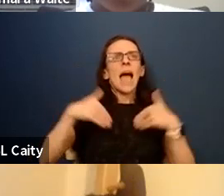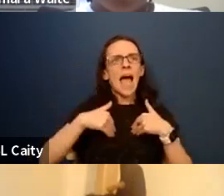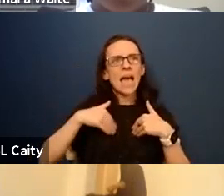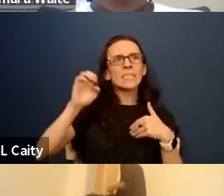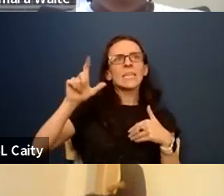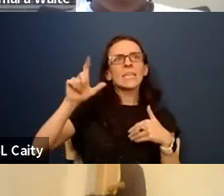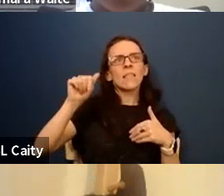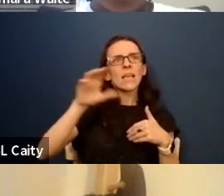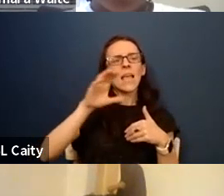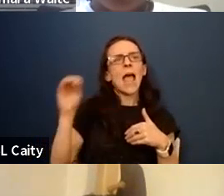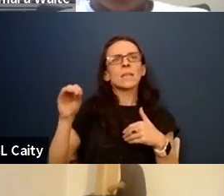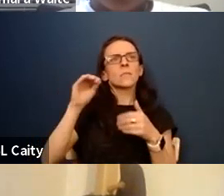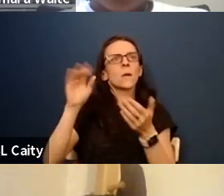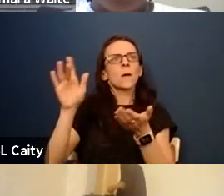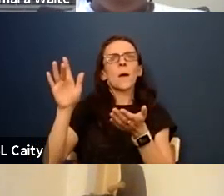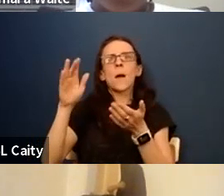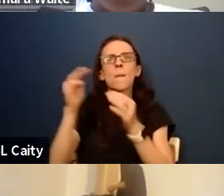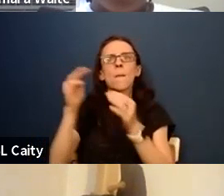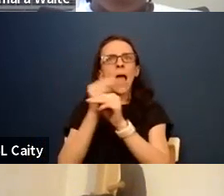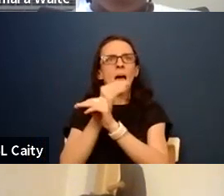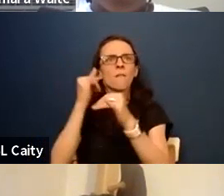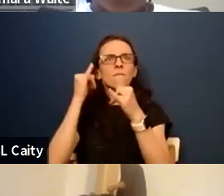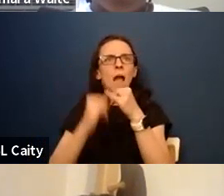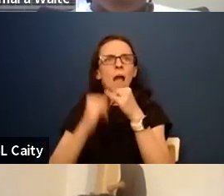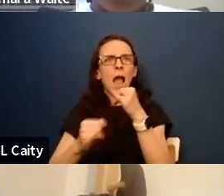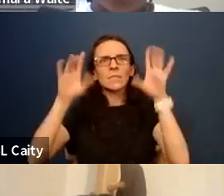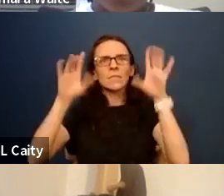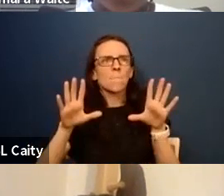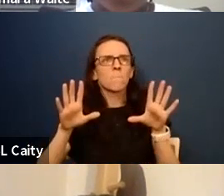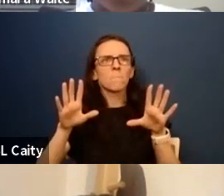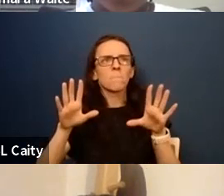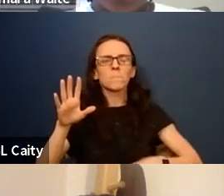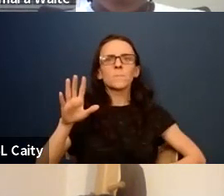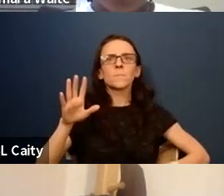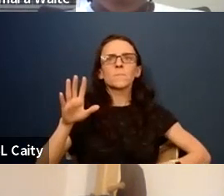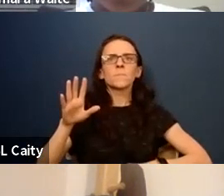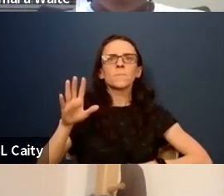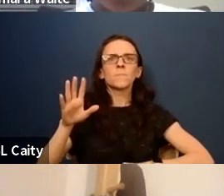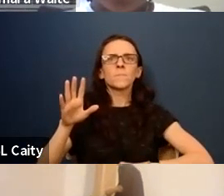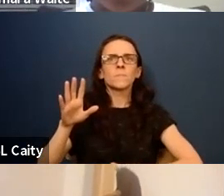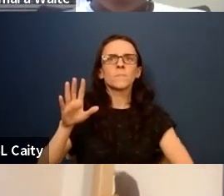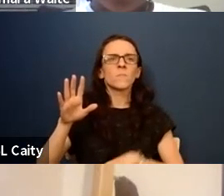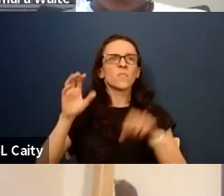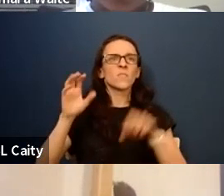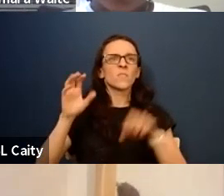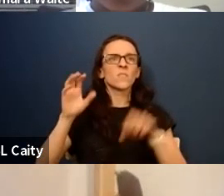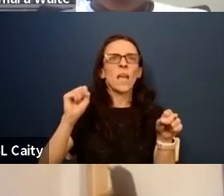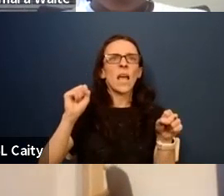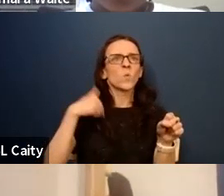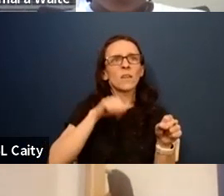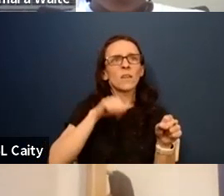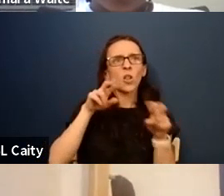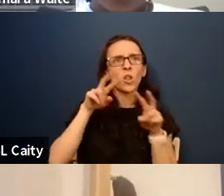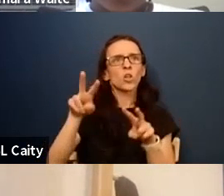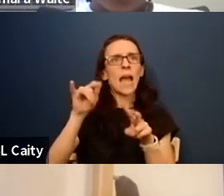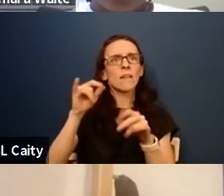math final exam. So could we not look at final exams, or